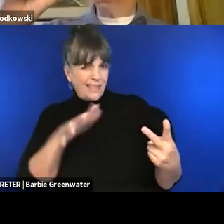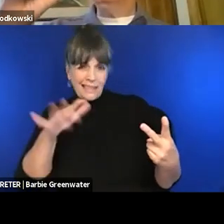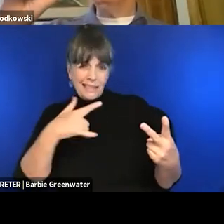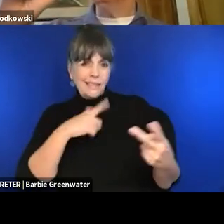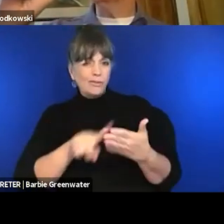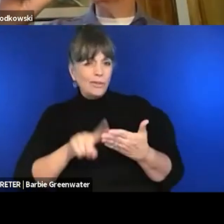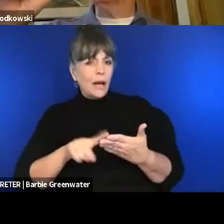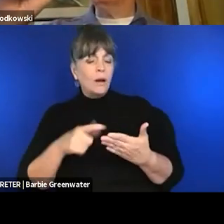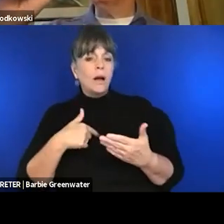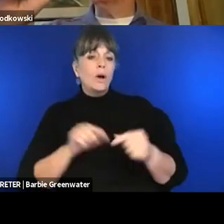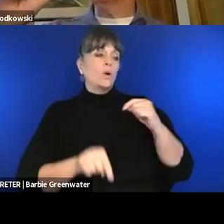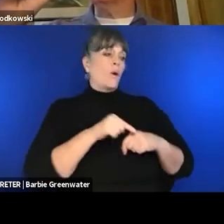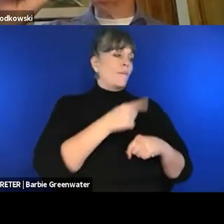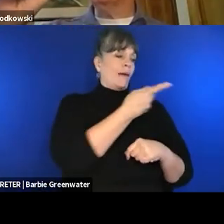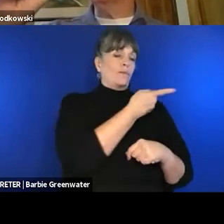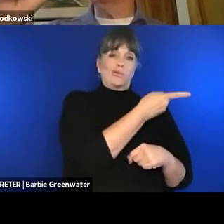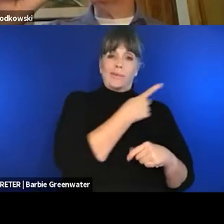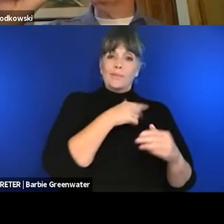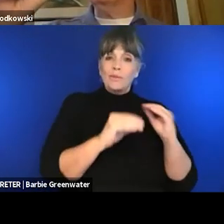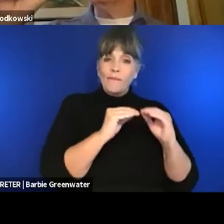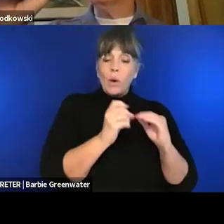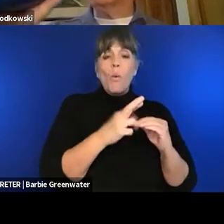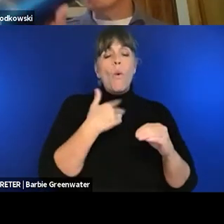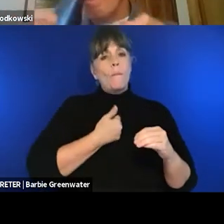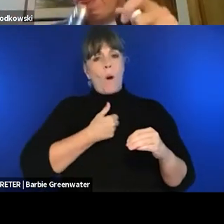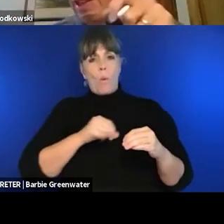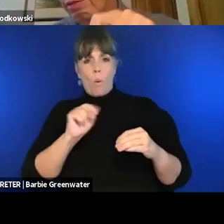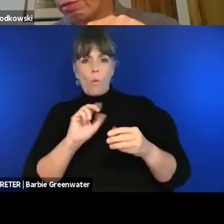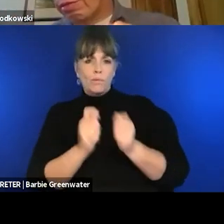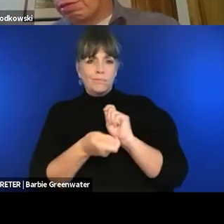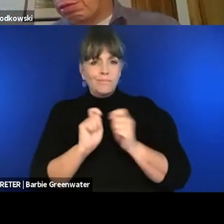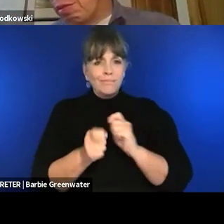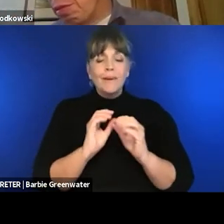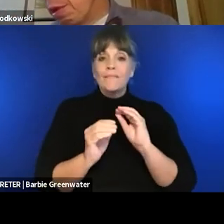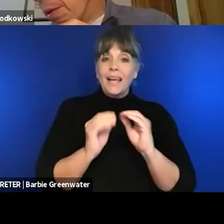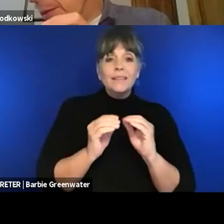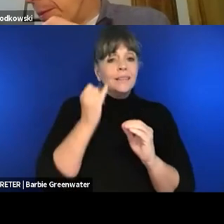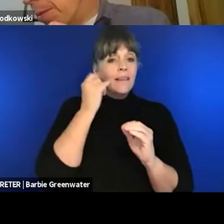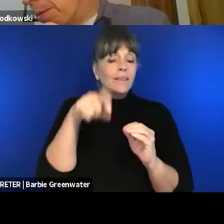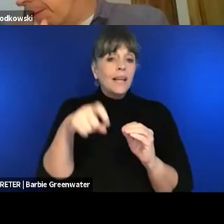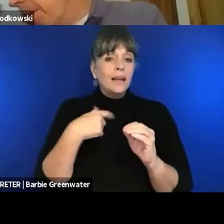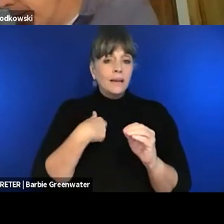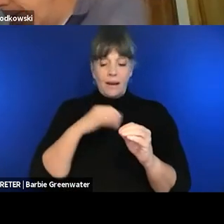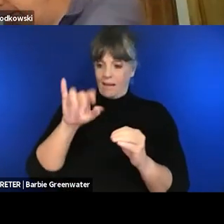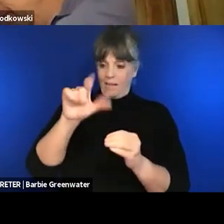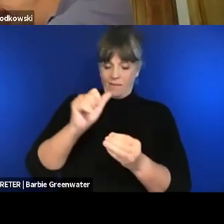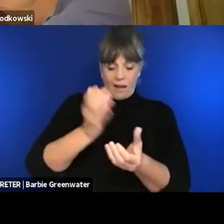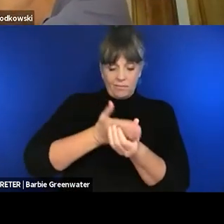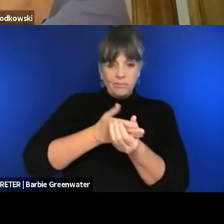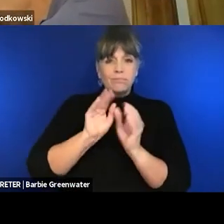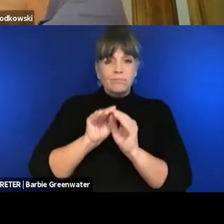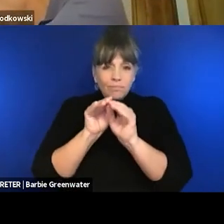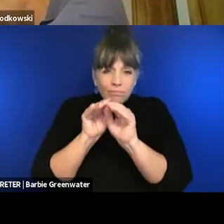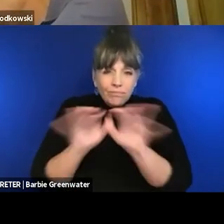own fixes if it's easiest that way. And making sure that our files will be acceptable for all